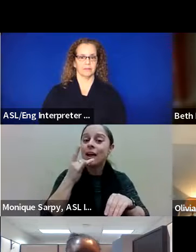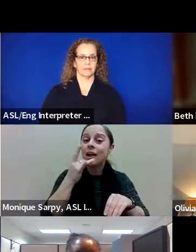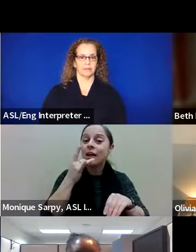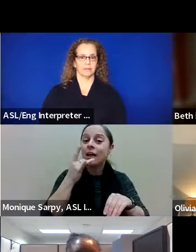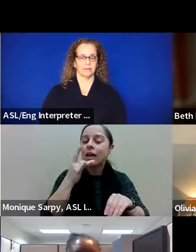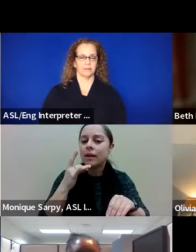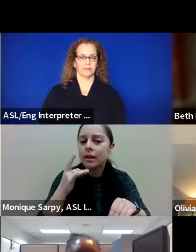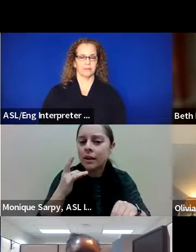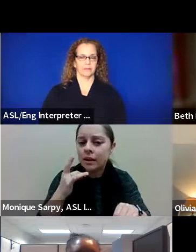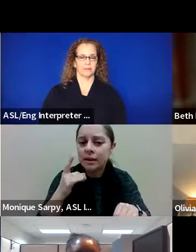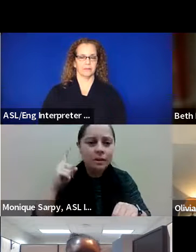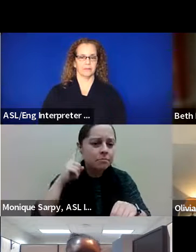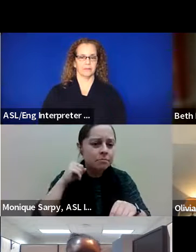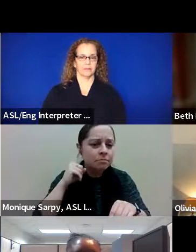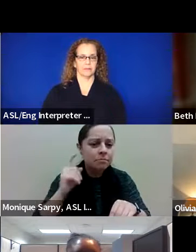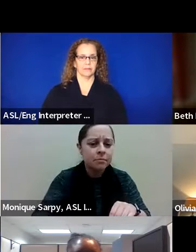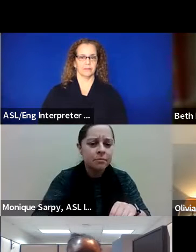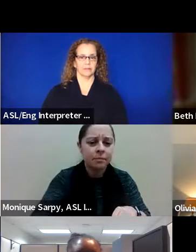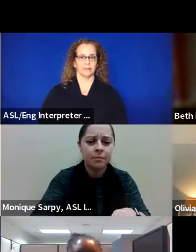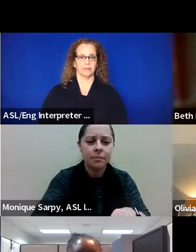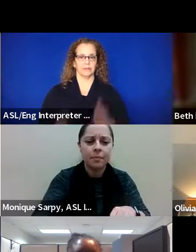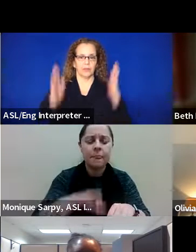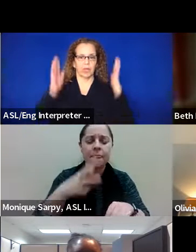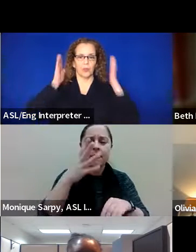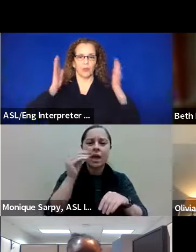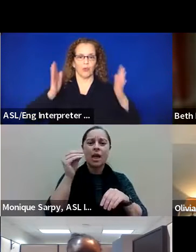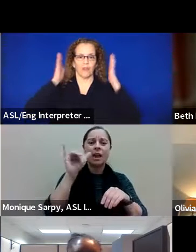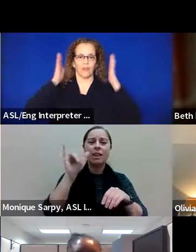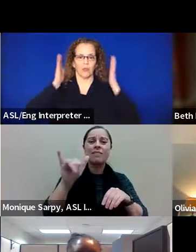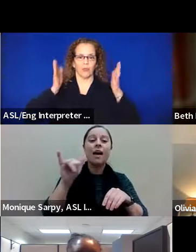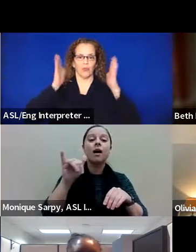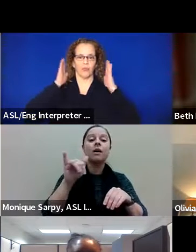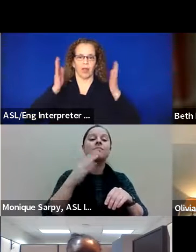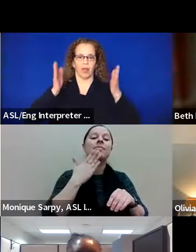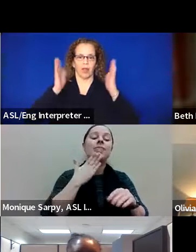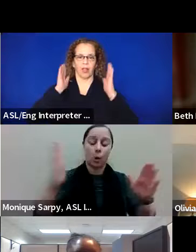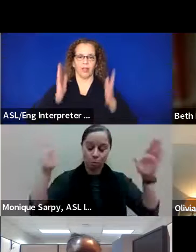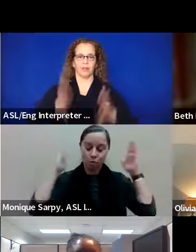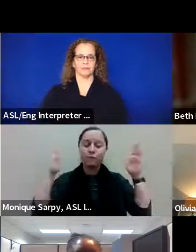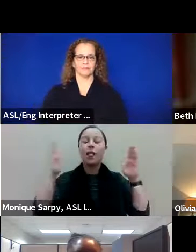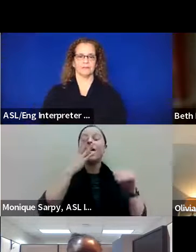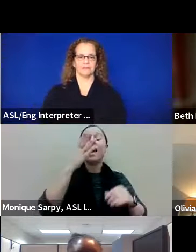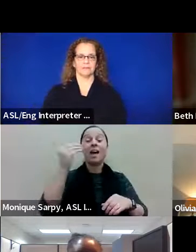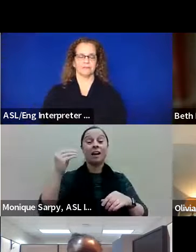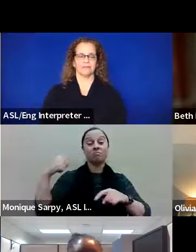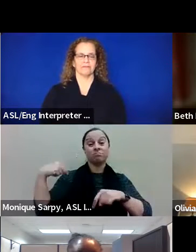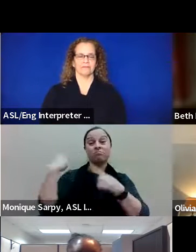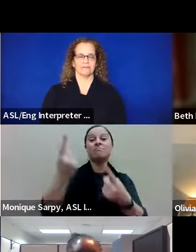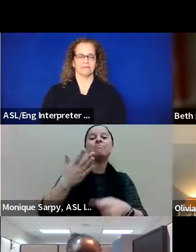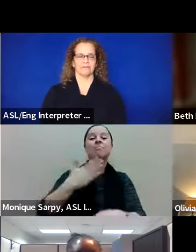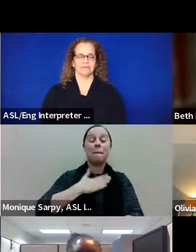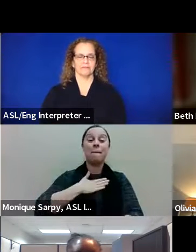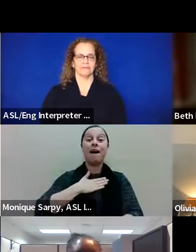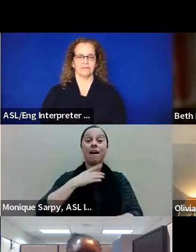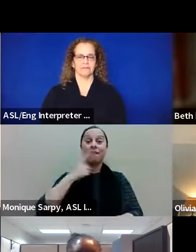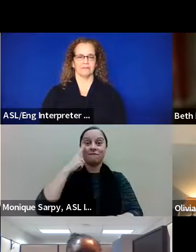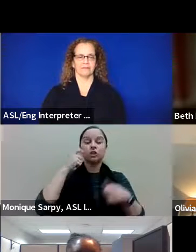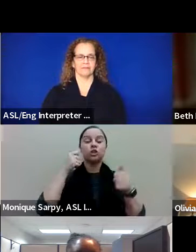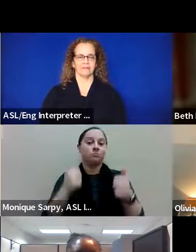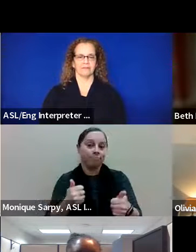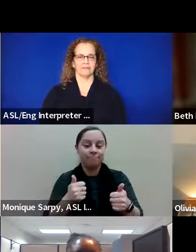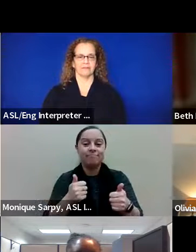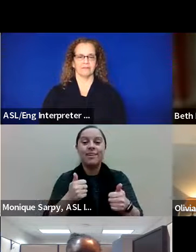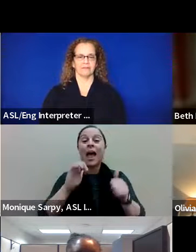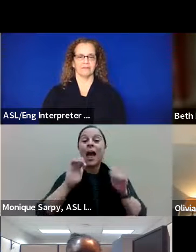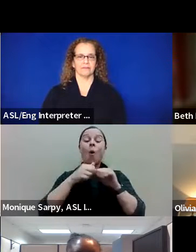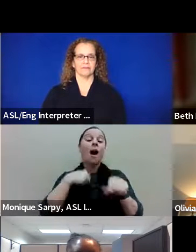peripheral. And over the years, my vision has declined. So the way that I attend and engage